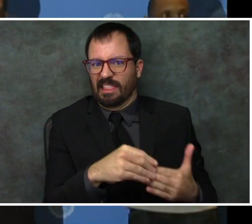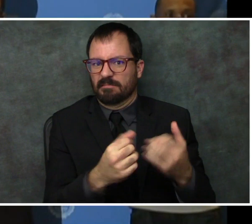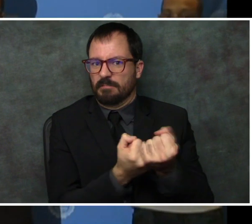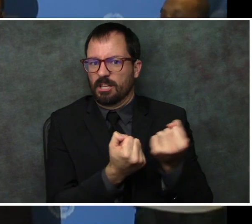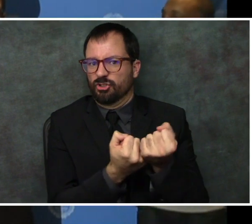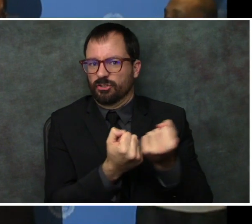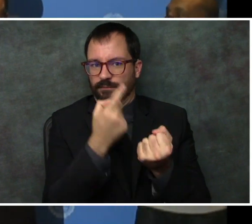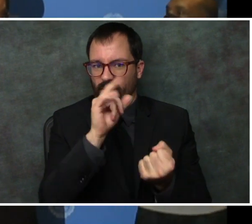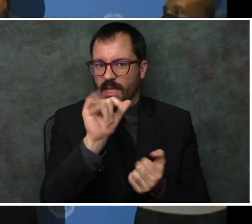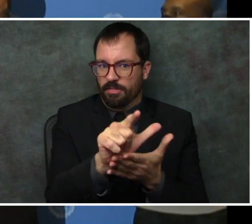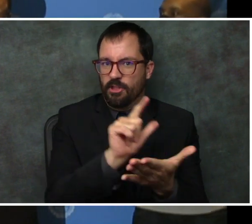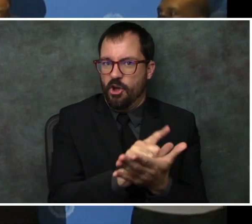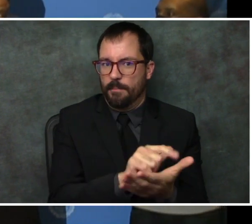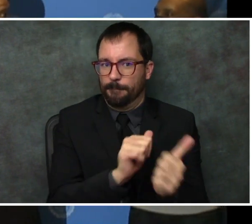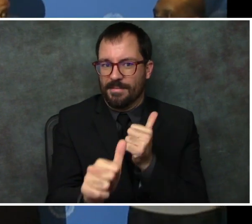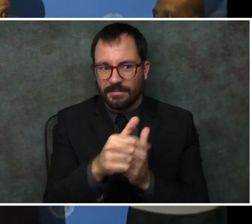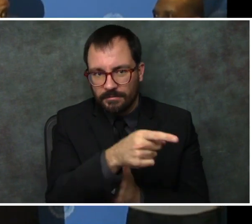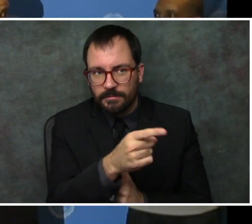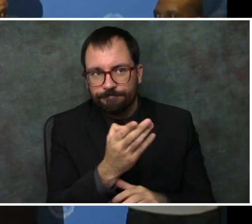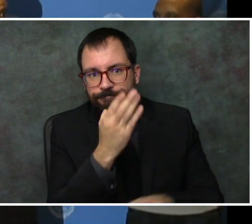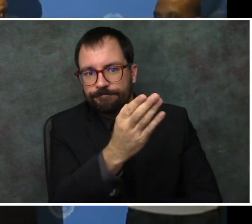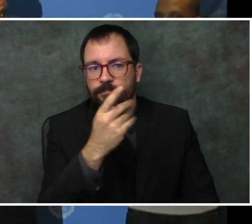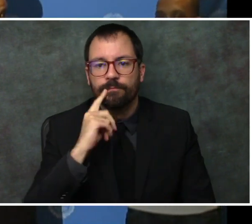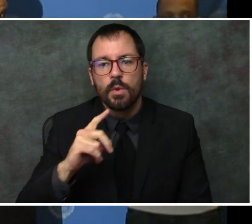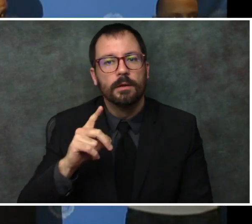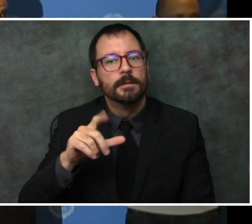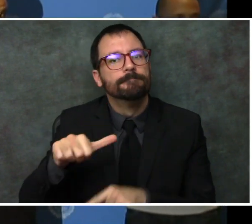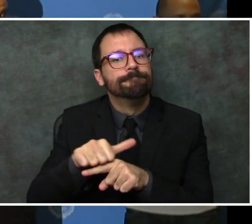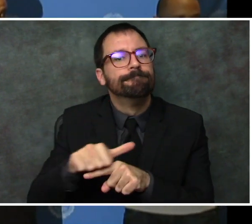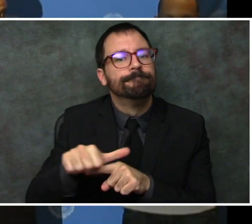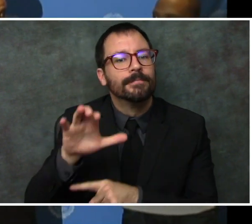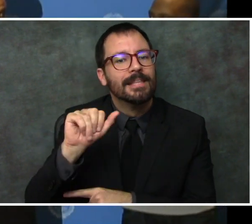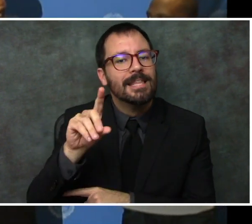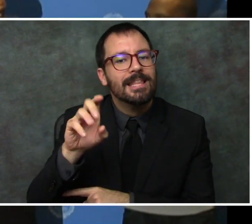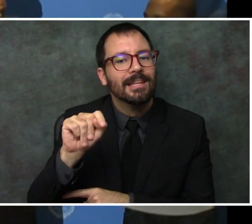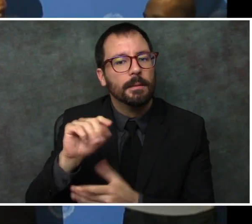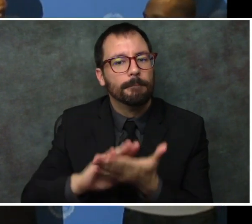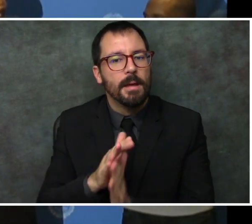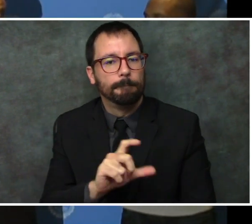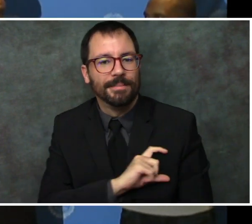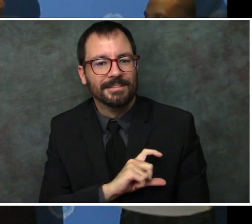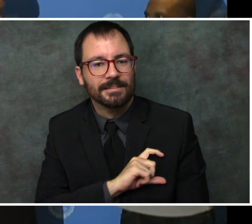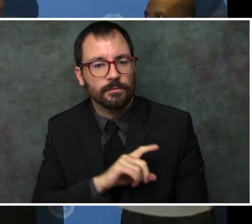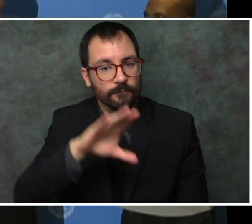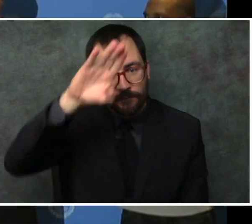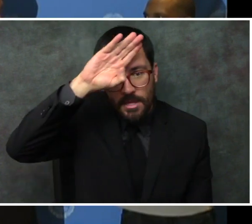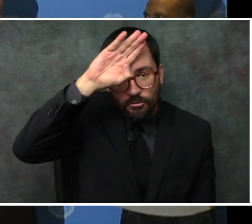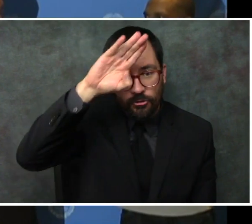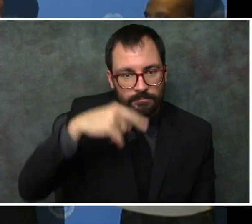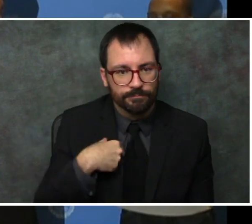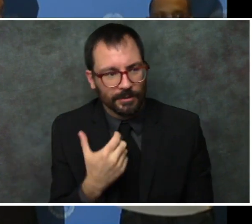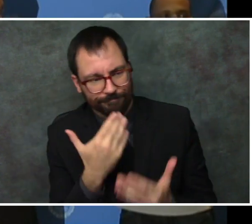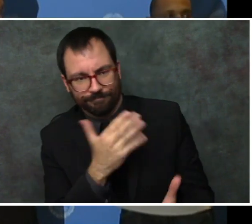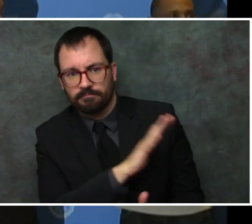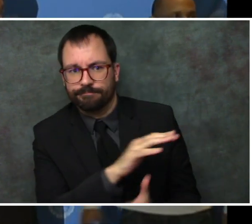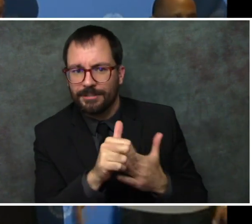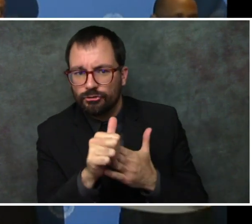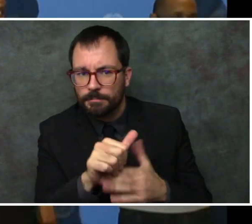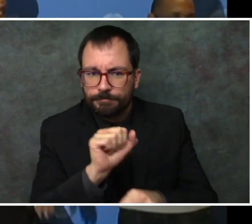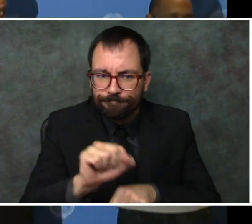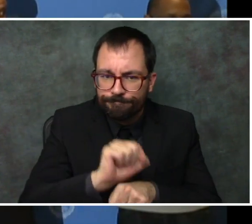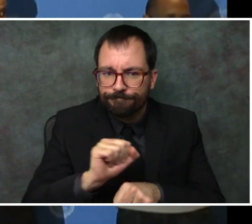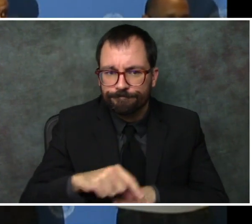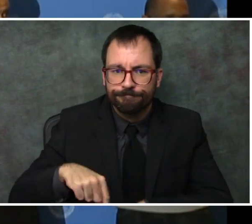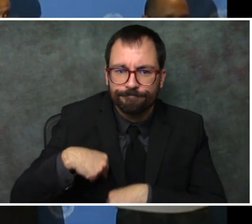program to the Boston Fire Department. So I want to thank her for her leadership and supporting many, many different issues in the city of Boston. So thank you, Representative, for your great